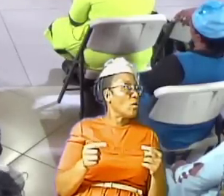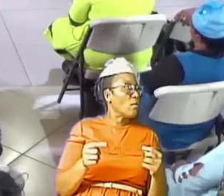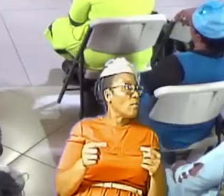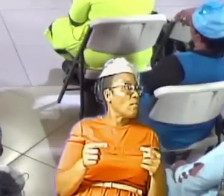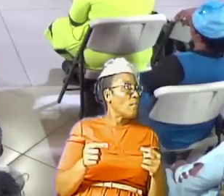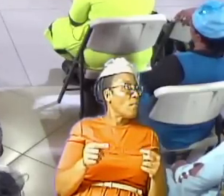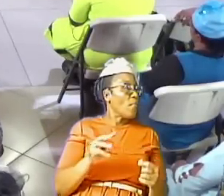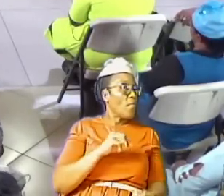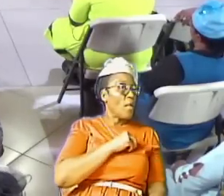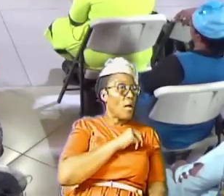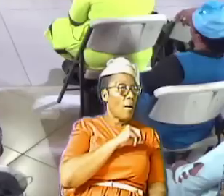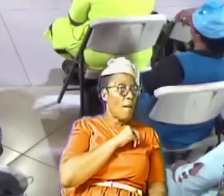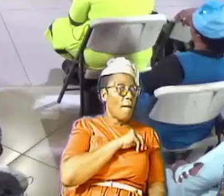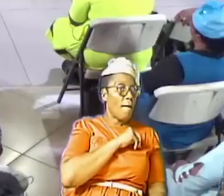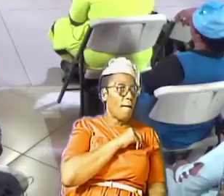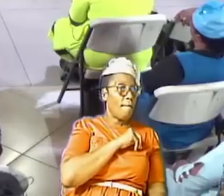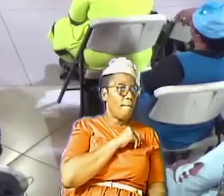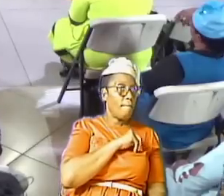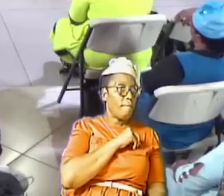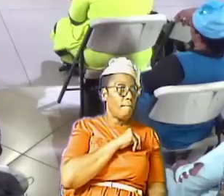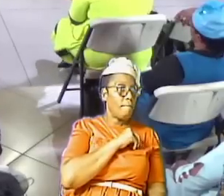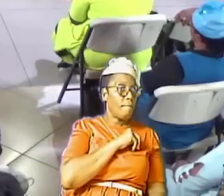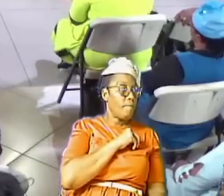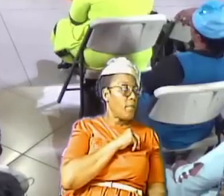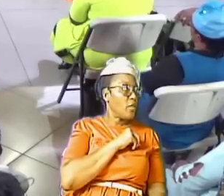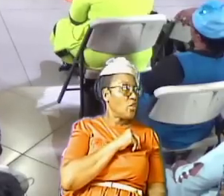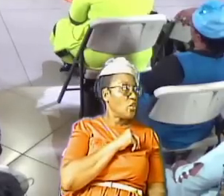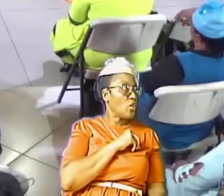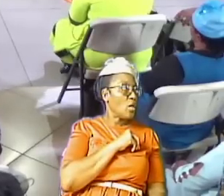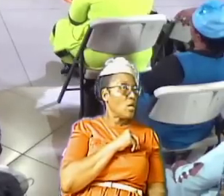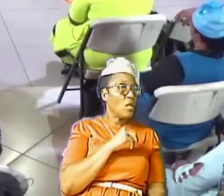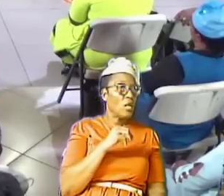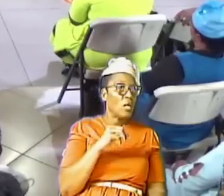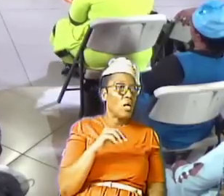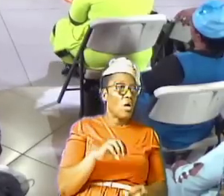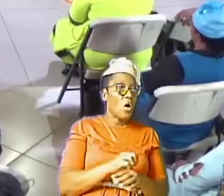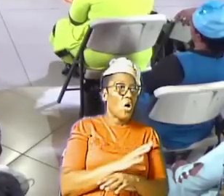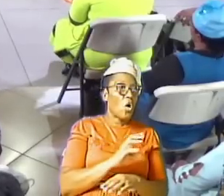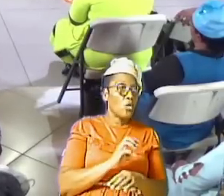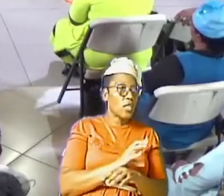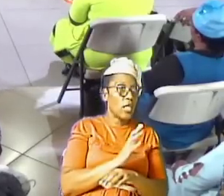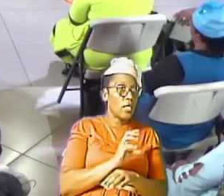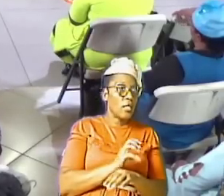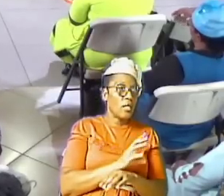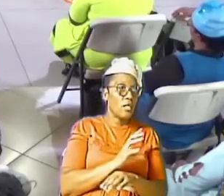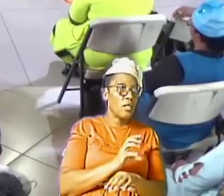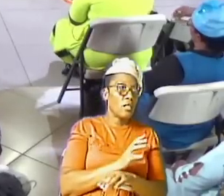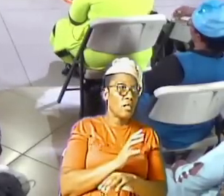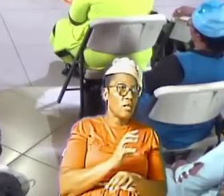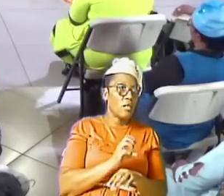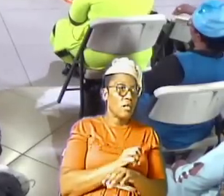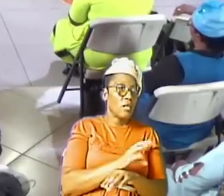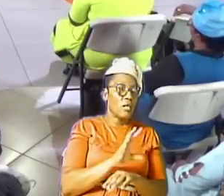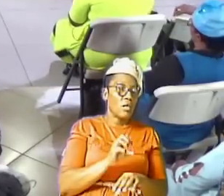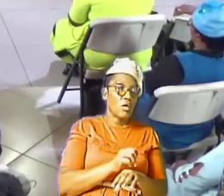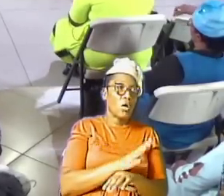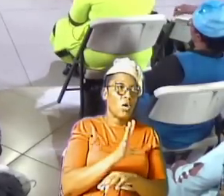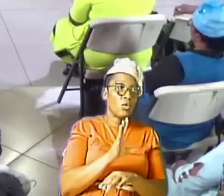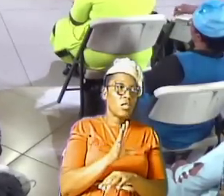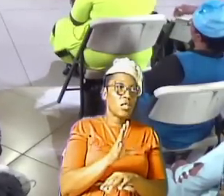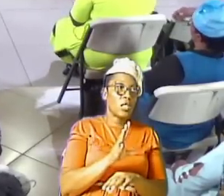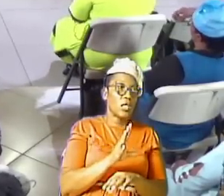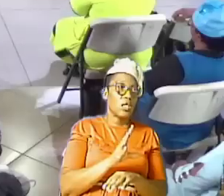the counseling, and the property group. So ensure that you don't leave, you are here for